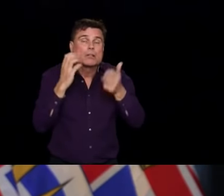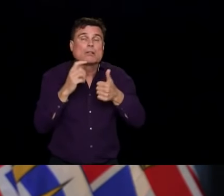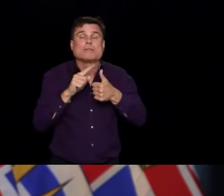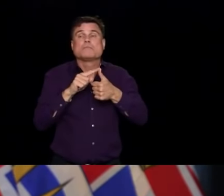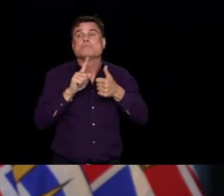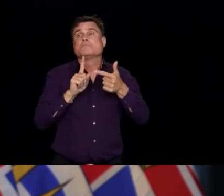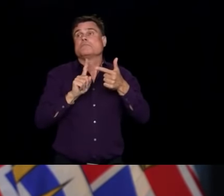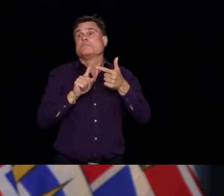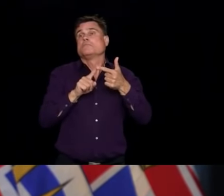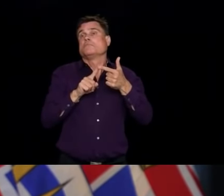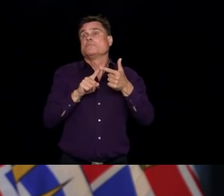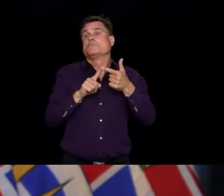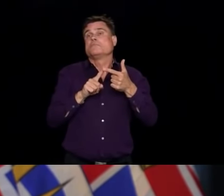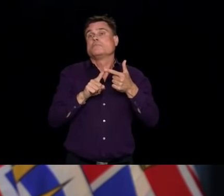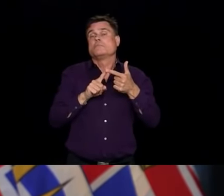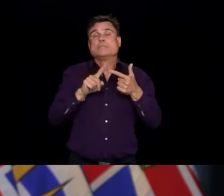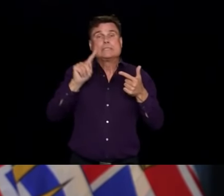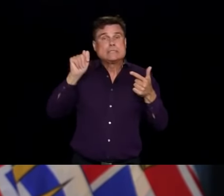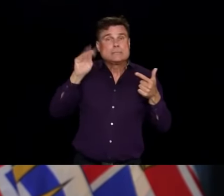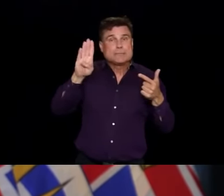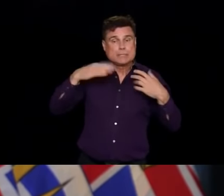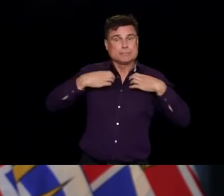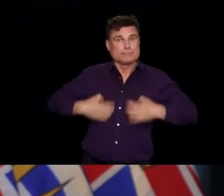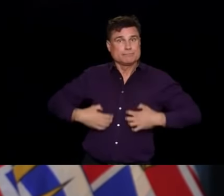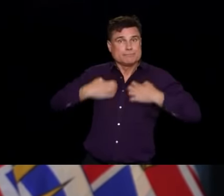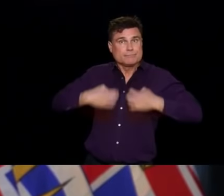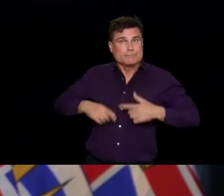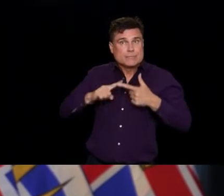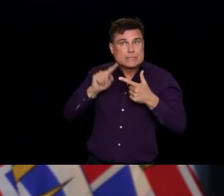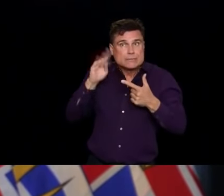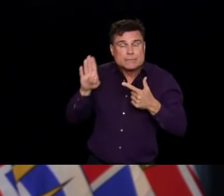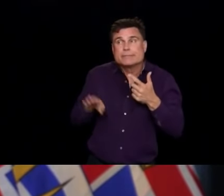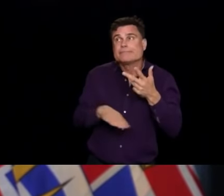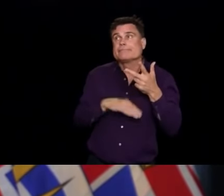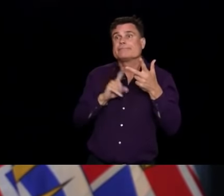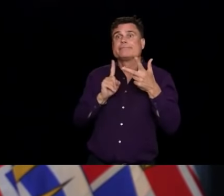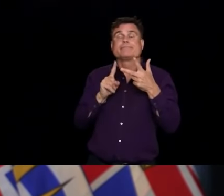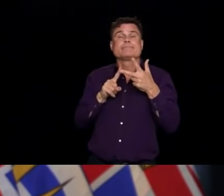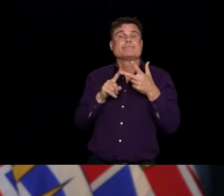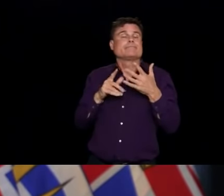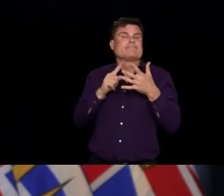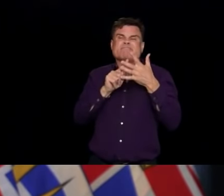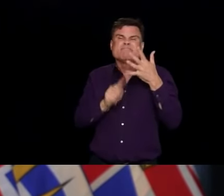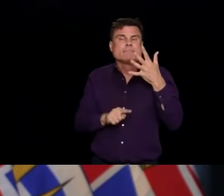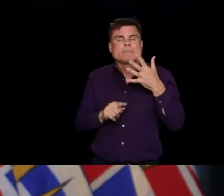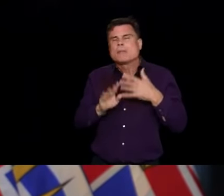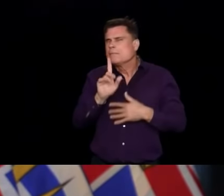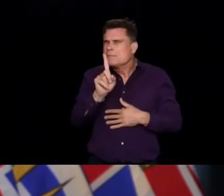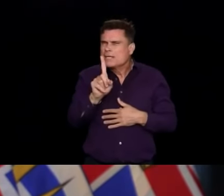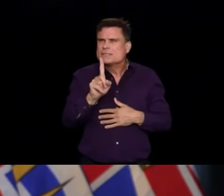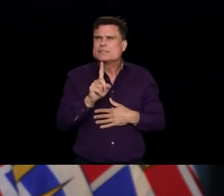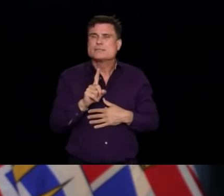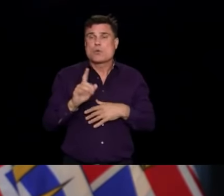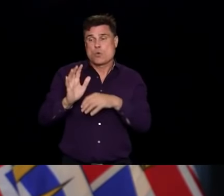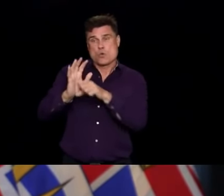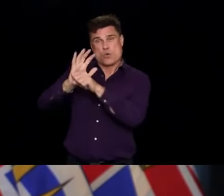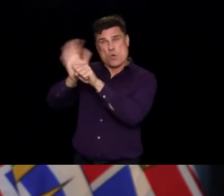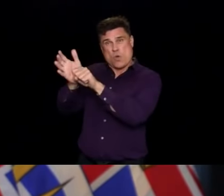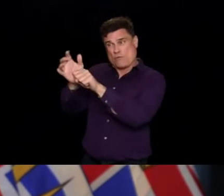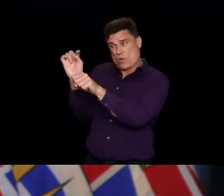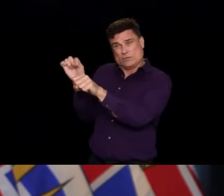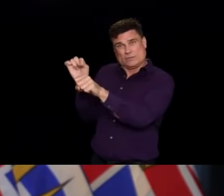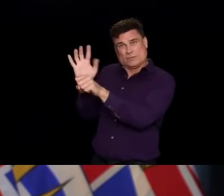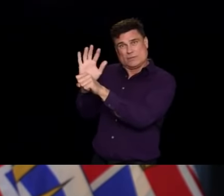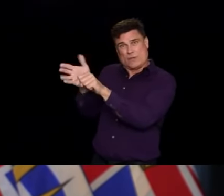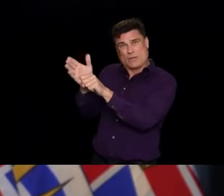in the larger droplets that are transmitted when you're close to somebody. And yes, we can find some of them, and we